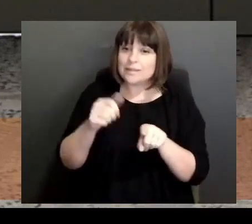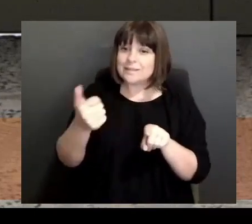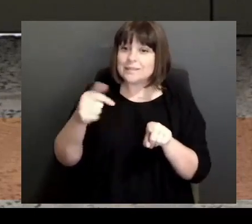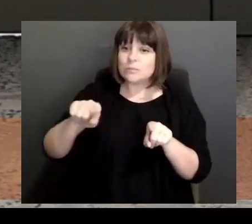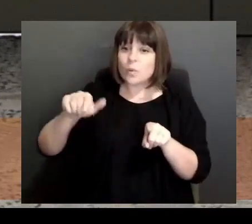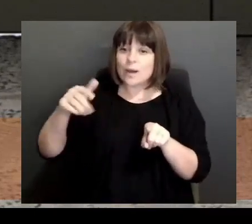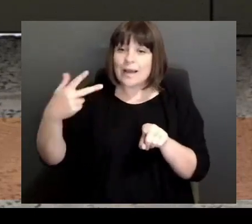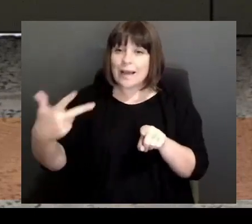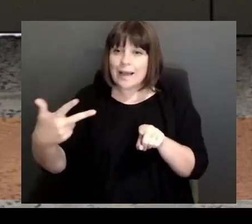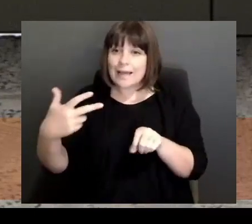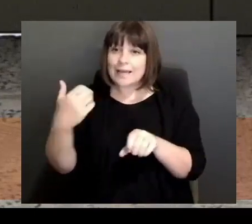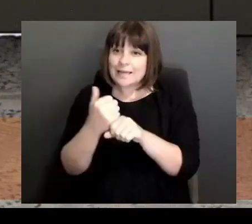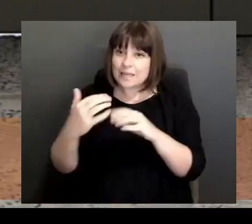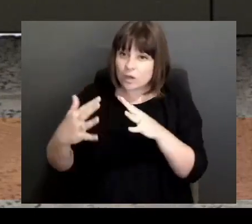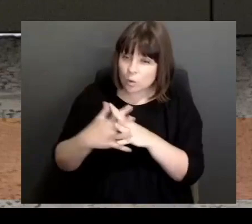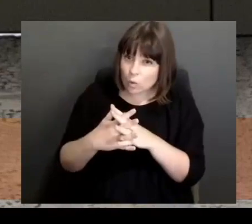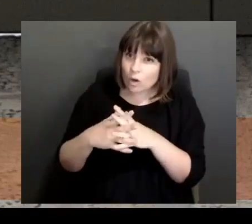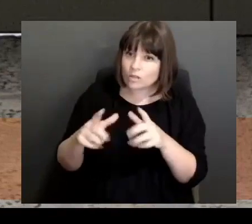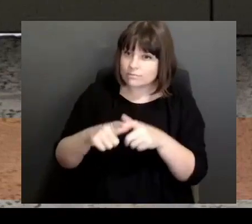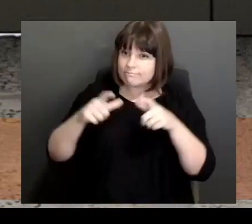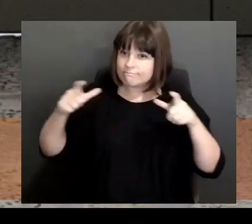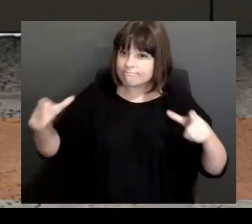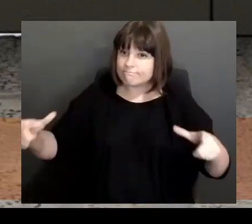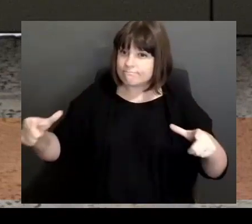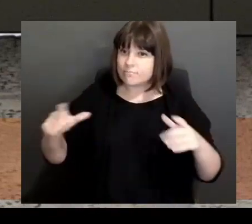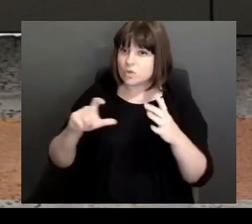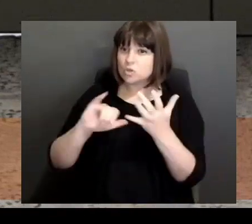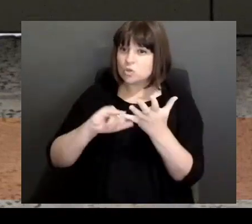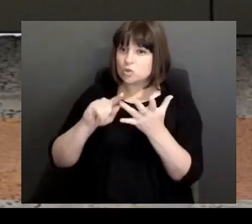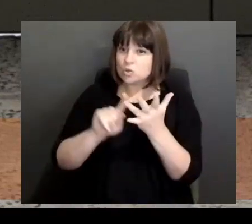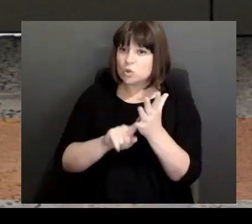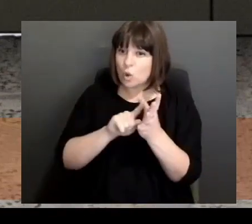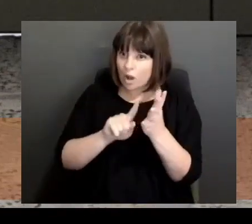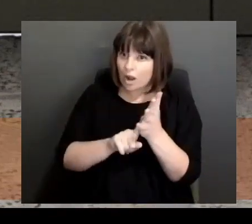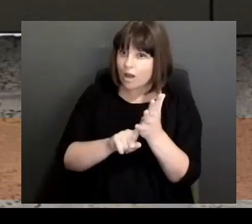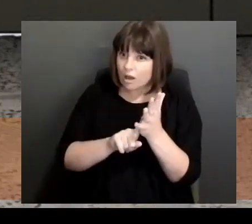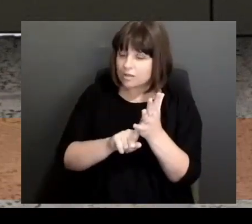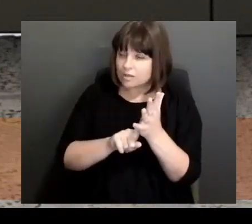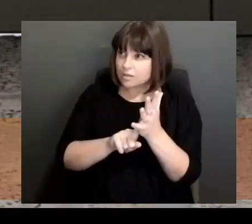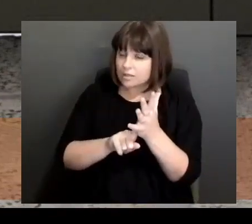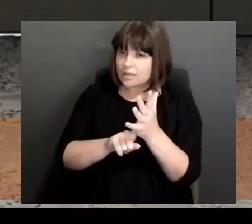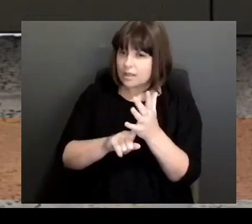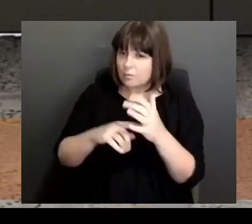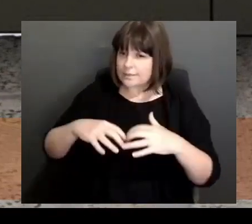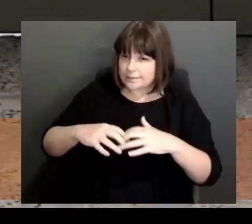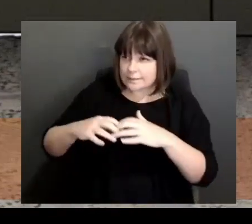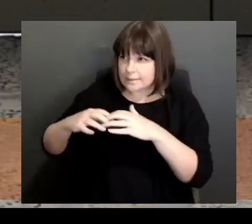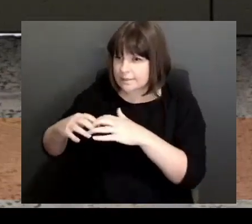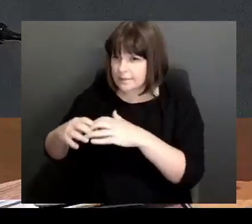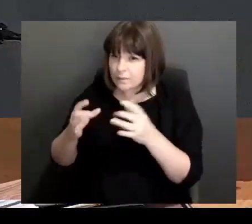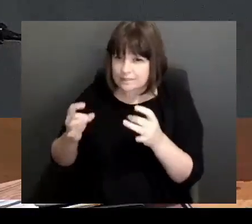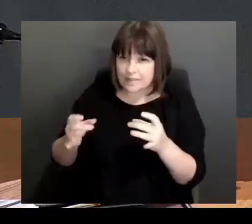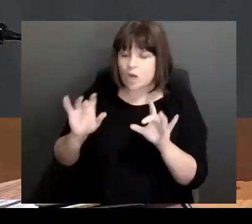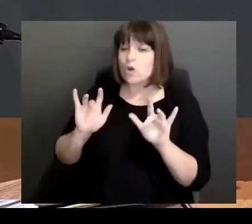solar projects with planning approval but not yet commencing construction. Yes. What does that mean in terms